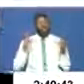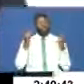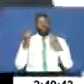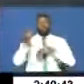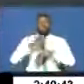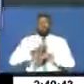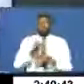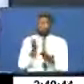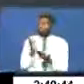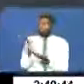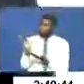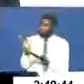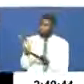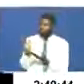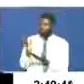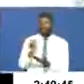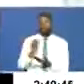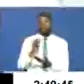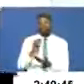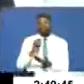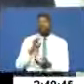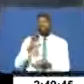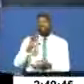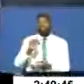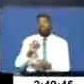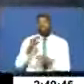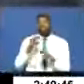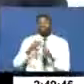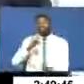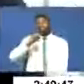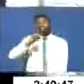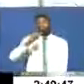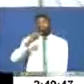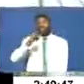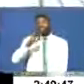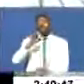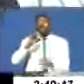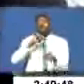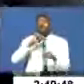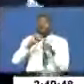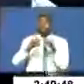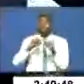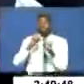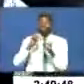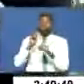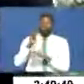Waziri Mutahi Kagwe, you know, as regards the future, particularly in light of the